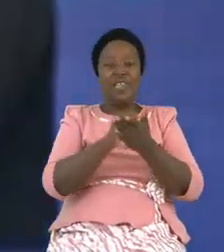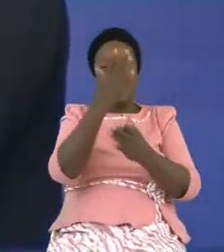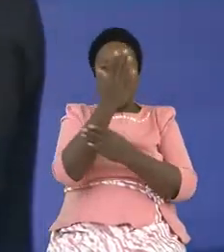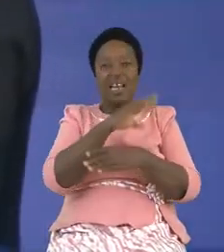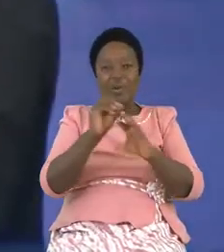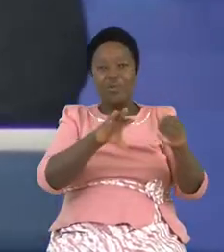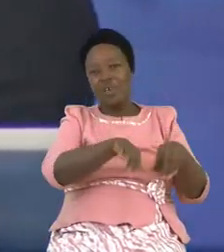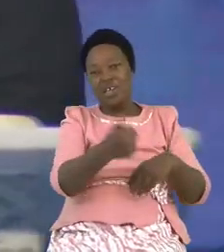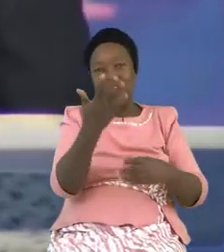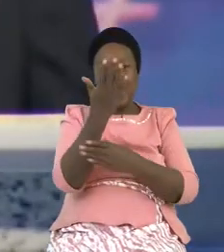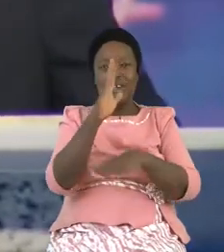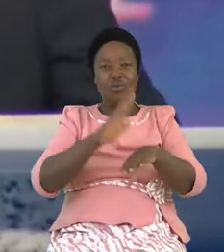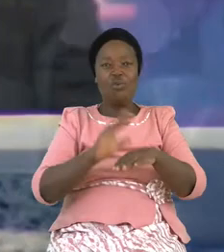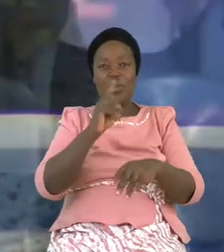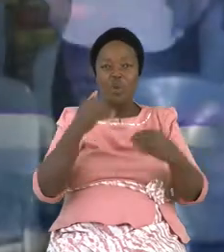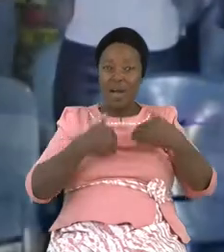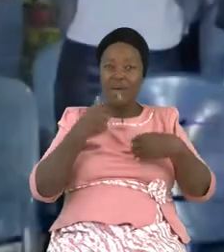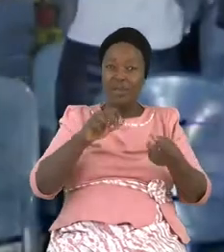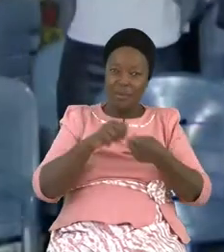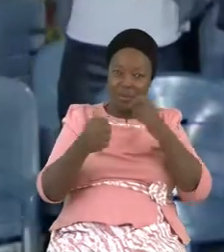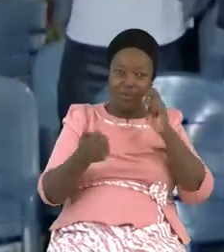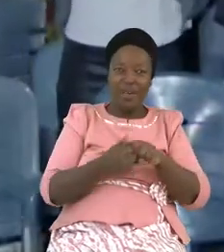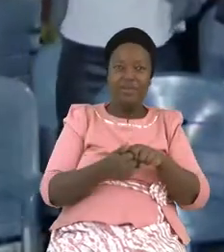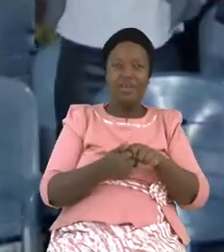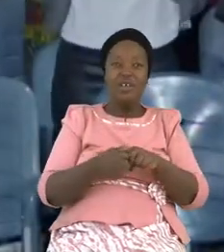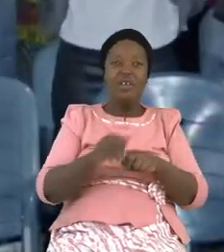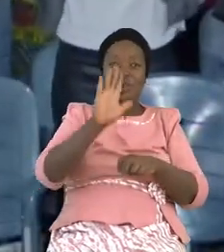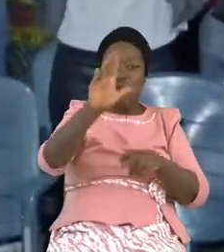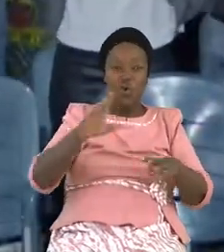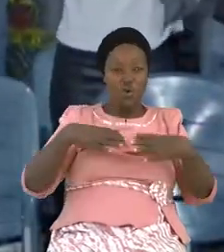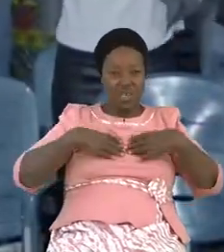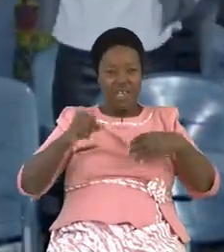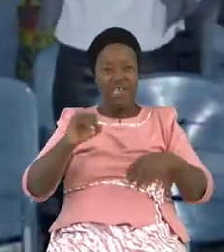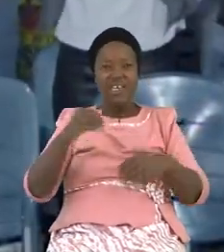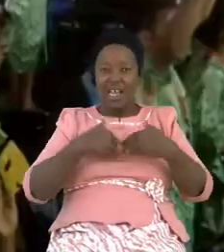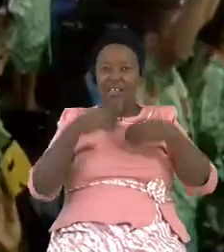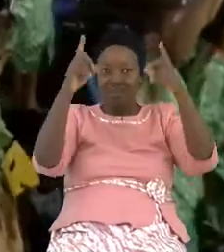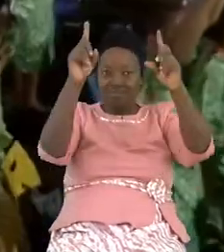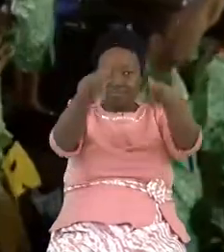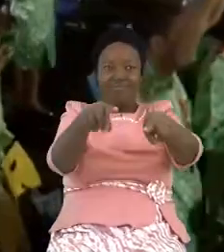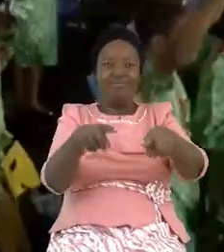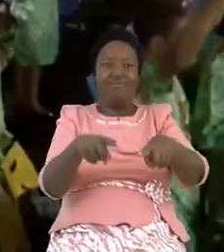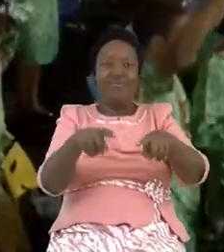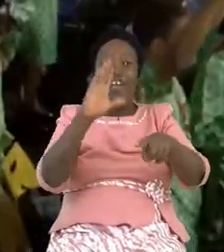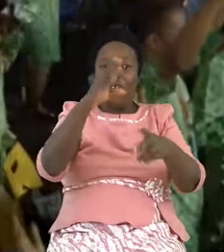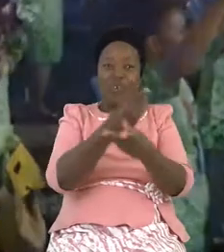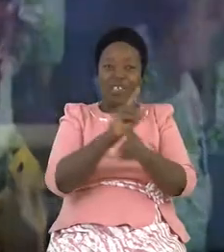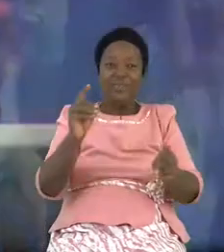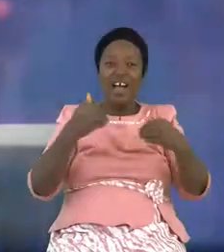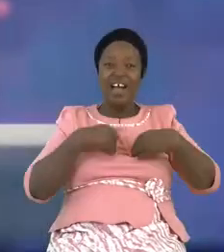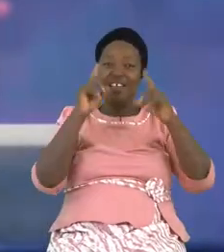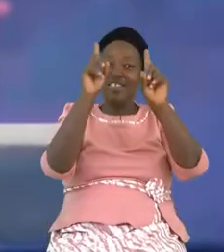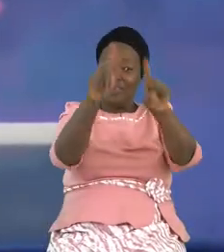where you have the challenge. Your healing has arrived. Your deliverance has